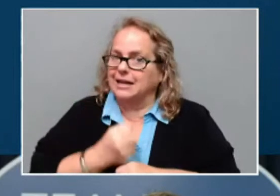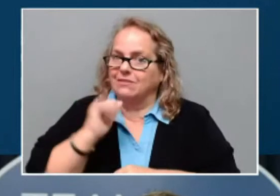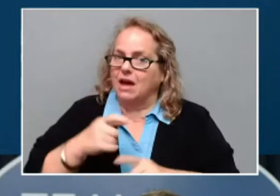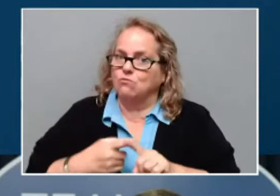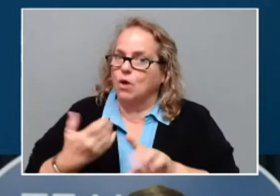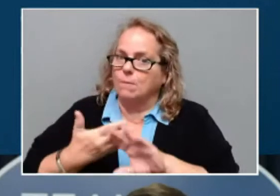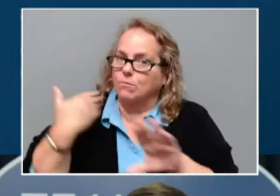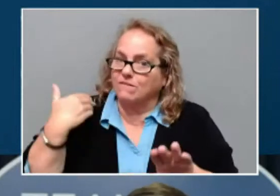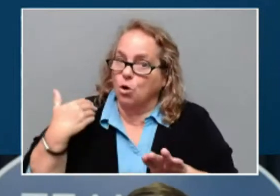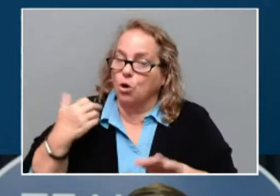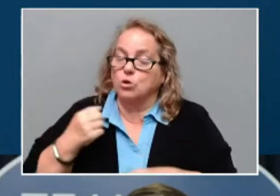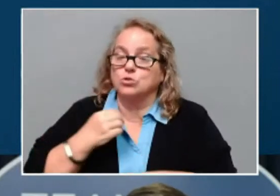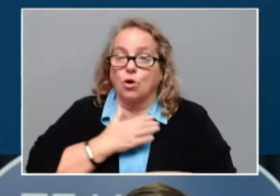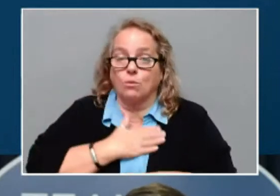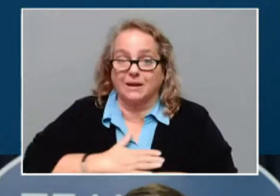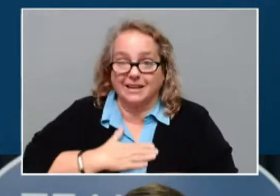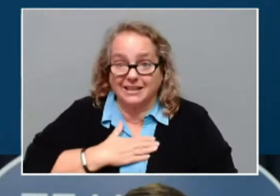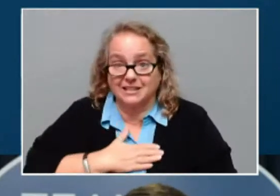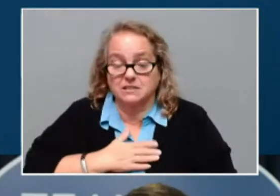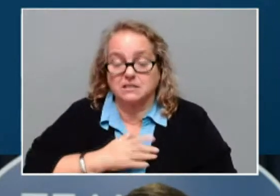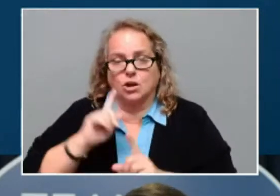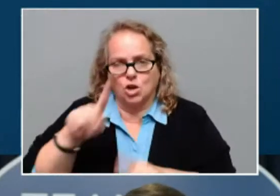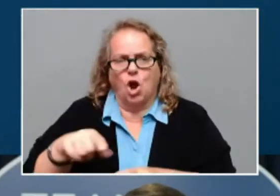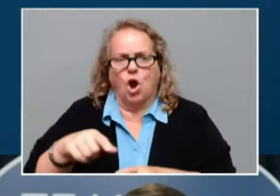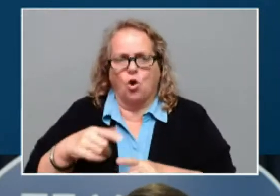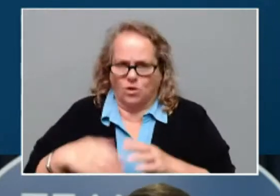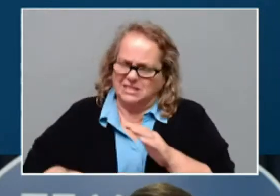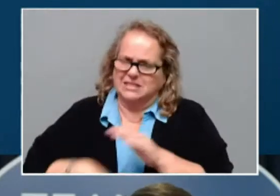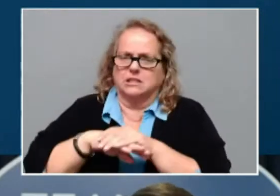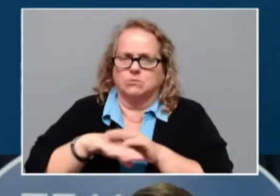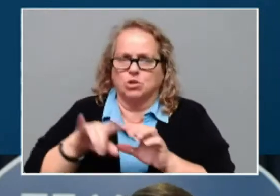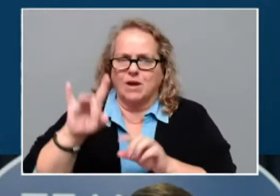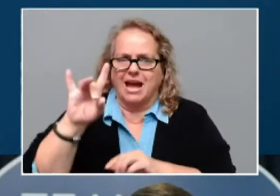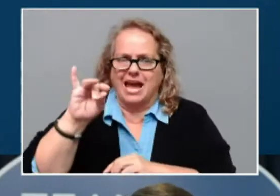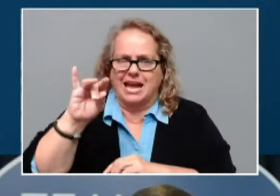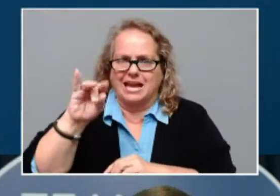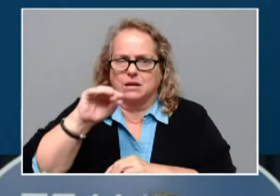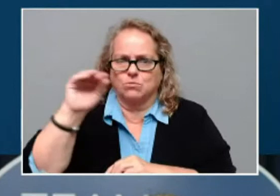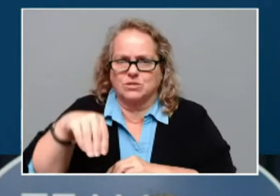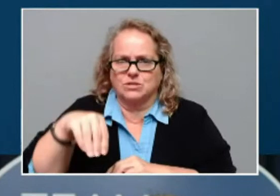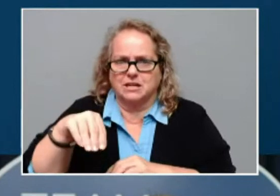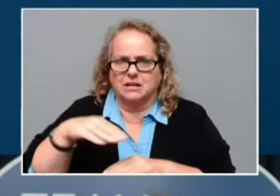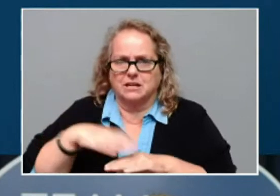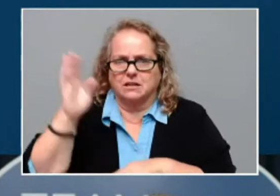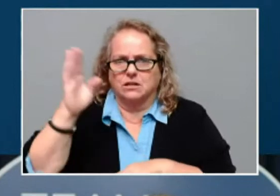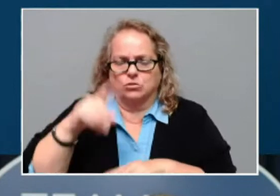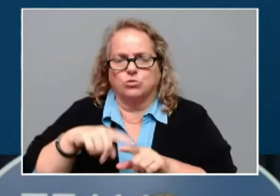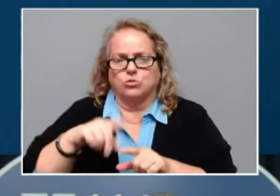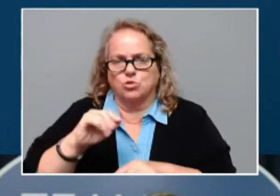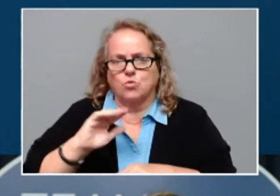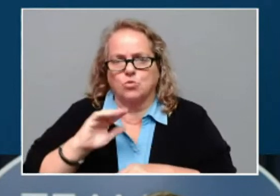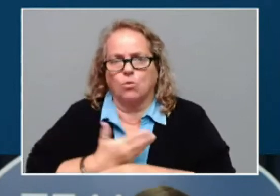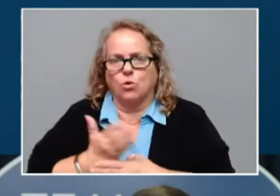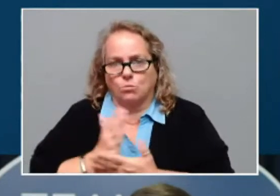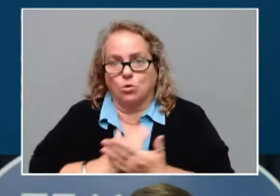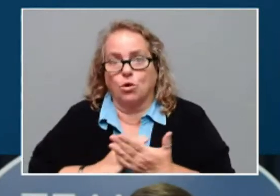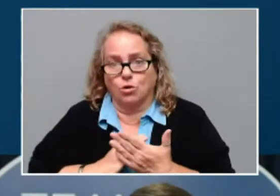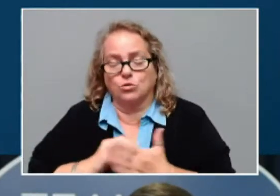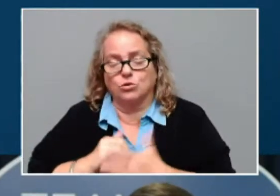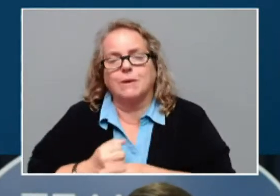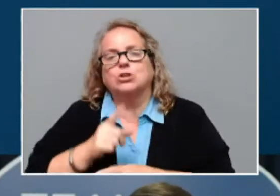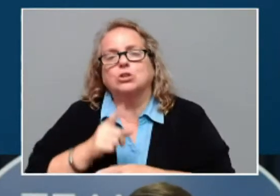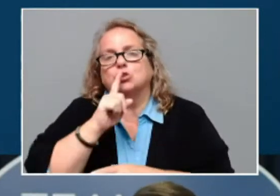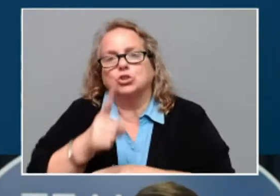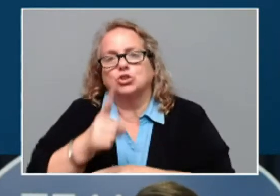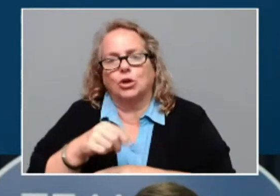Let's reach that 80+% threshold. Let's do our part to make sure that in our prime years